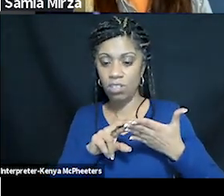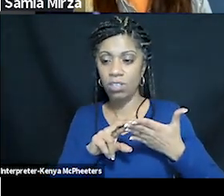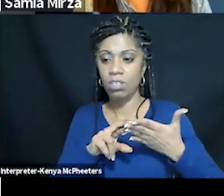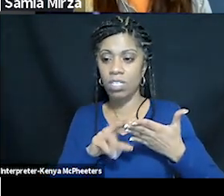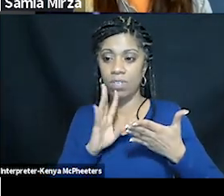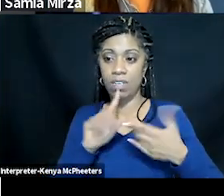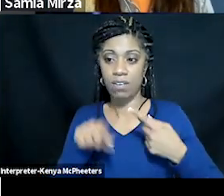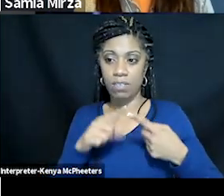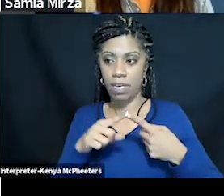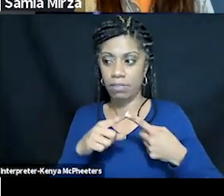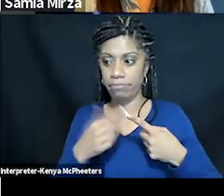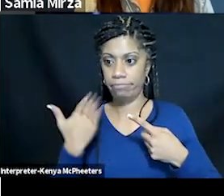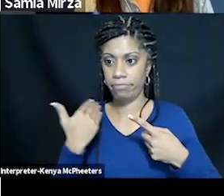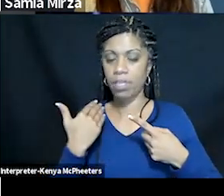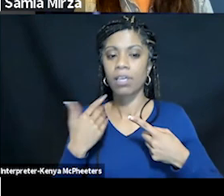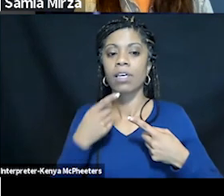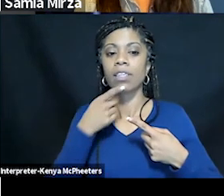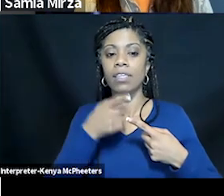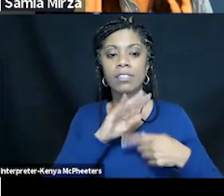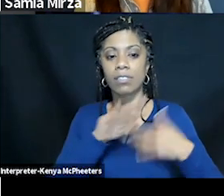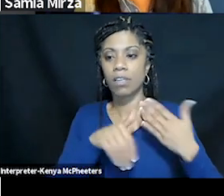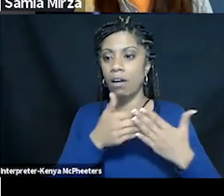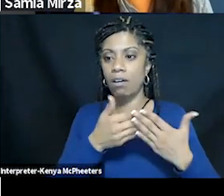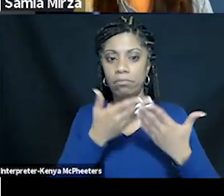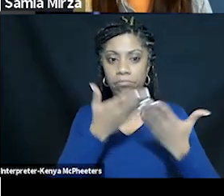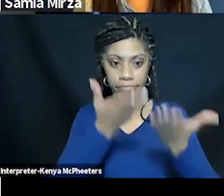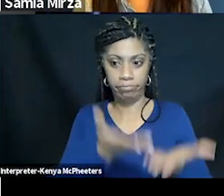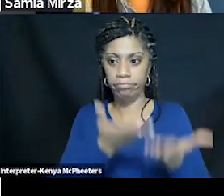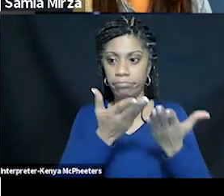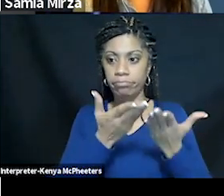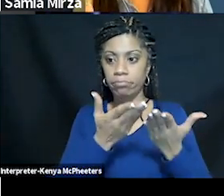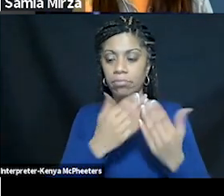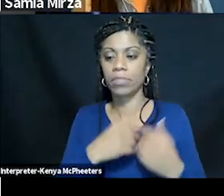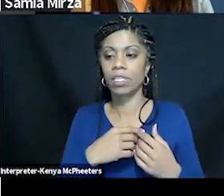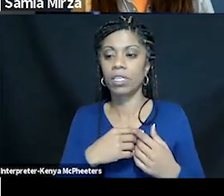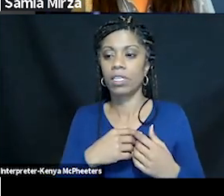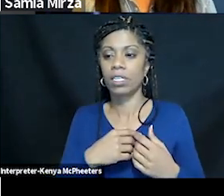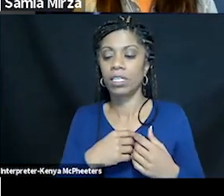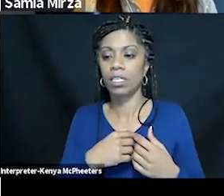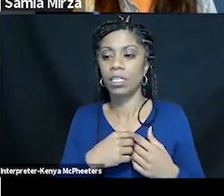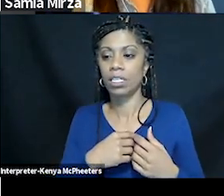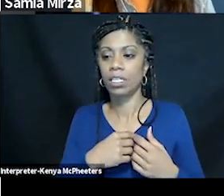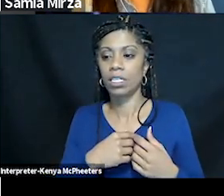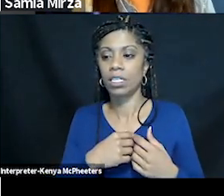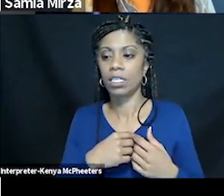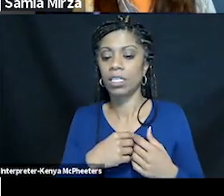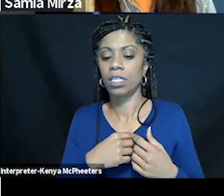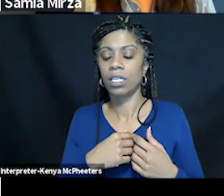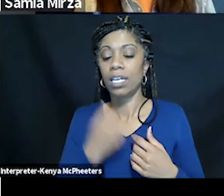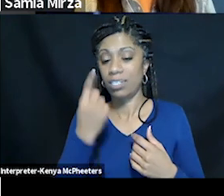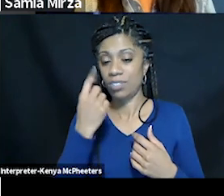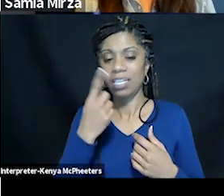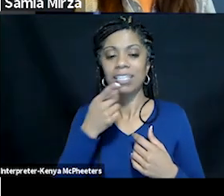down into a report that can be found on the site. What I do want to say is that this is not just a report out of statistics.